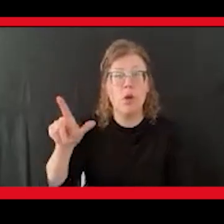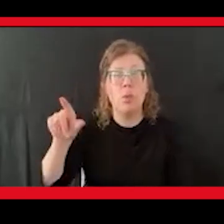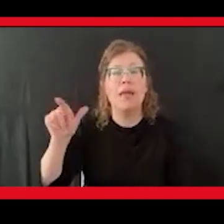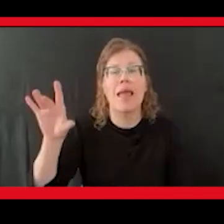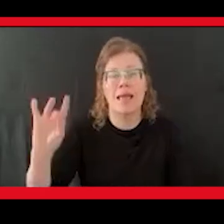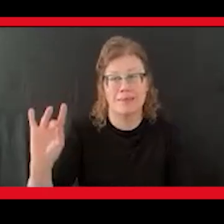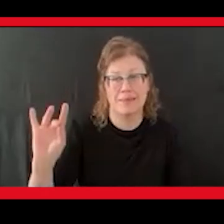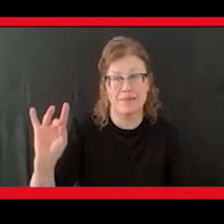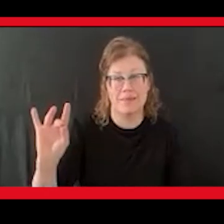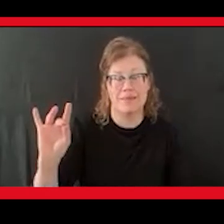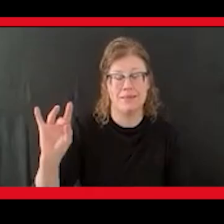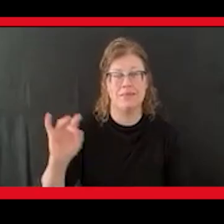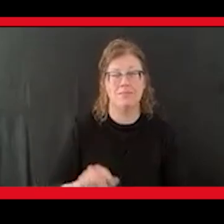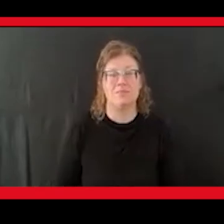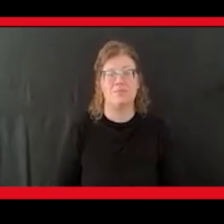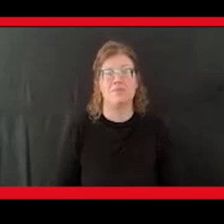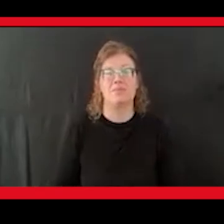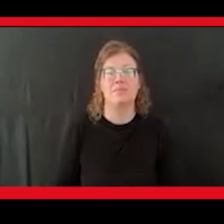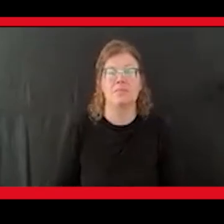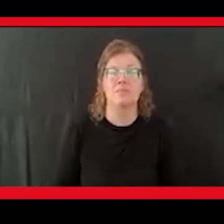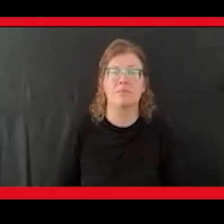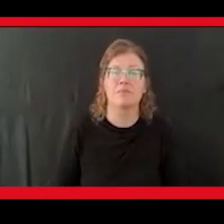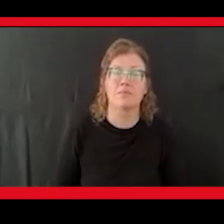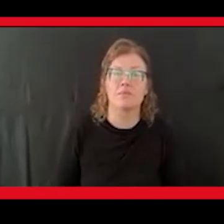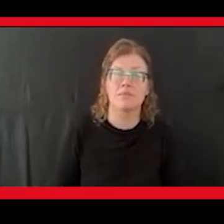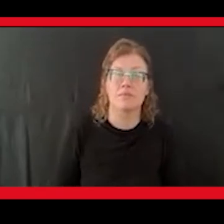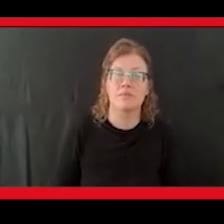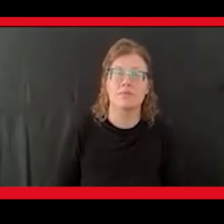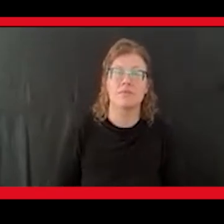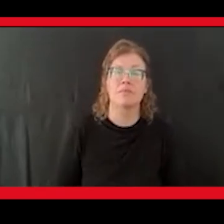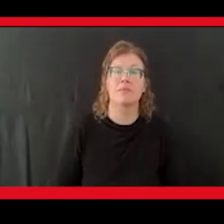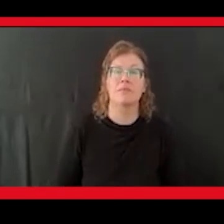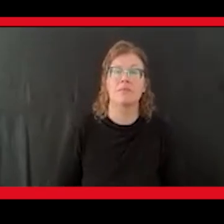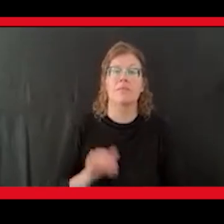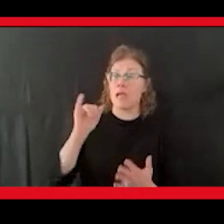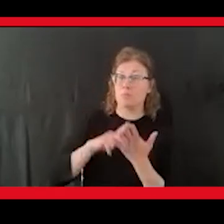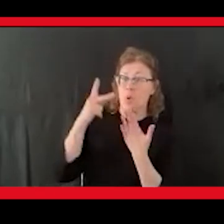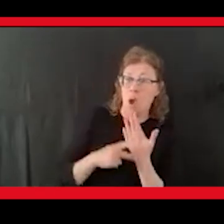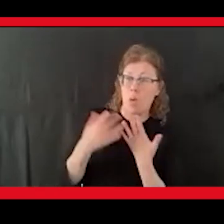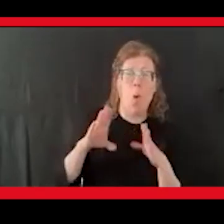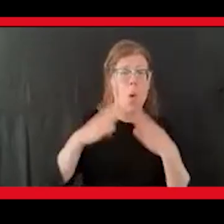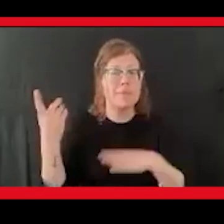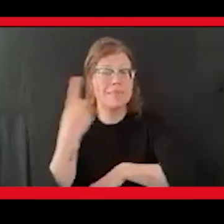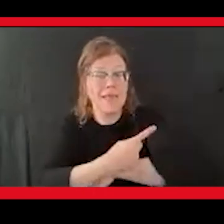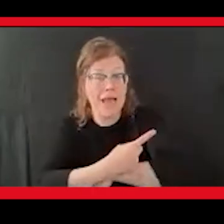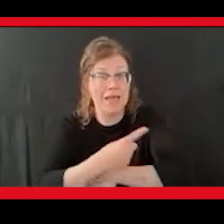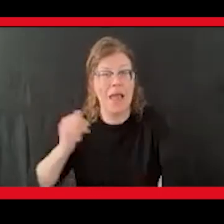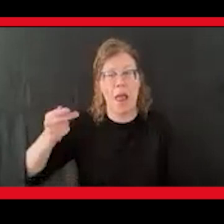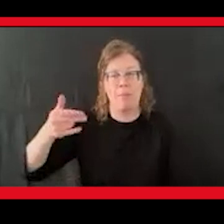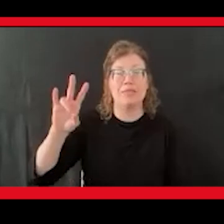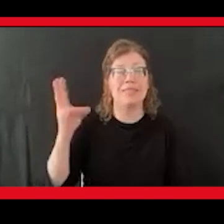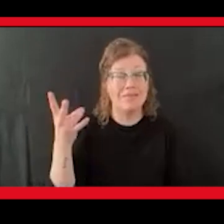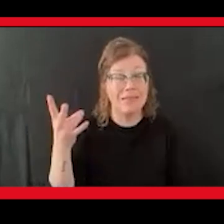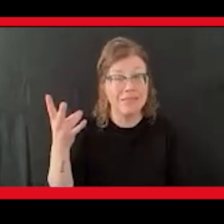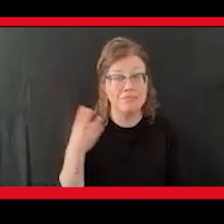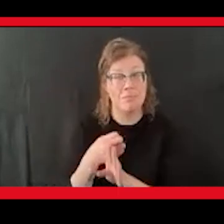completed before the program opening date of April 7, 2026. If